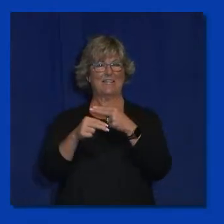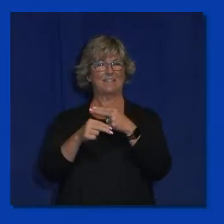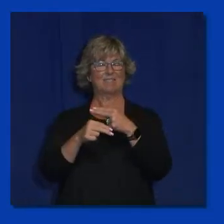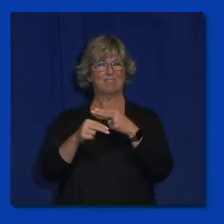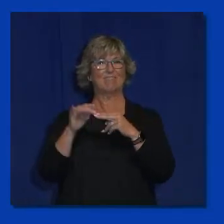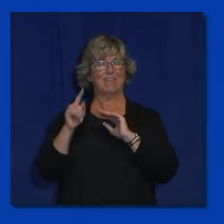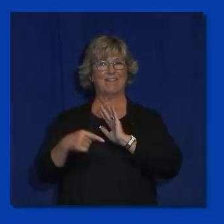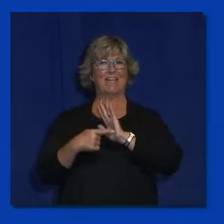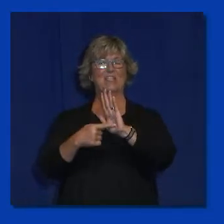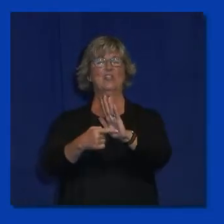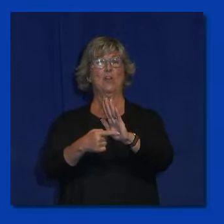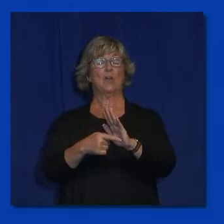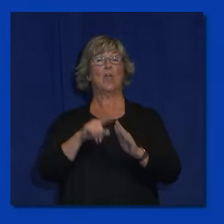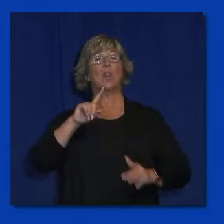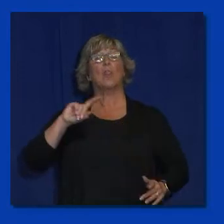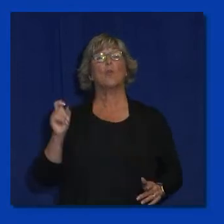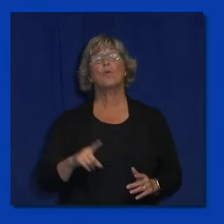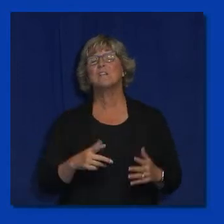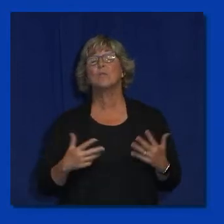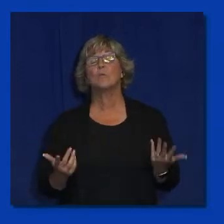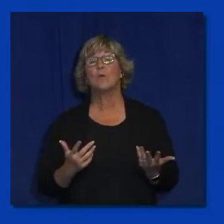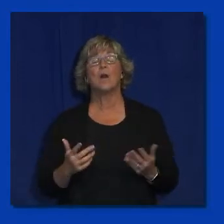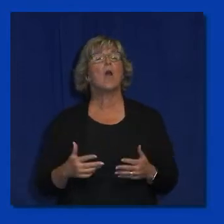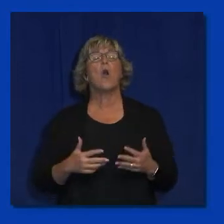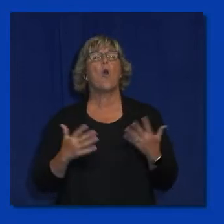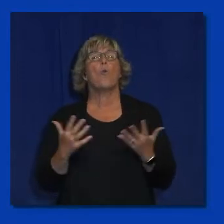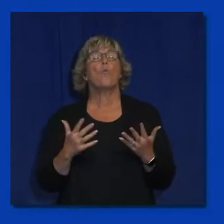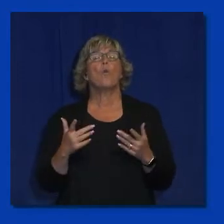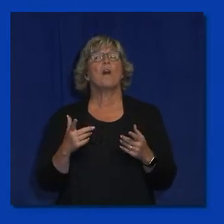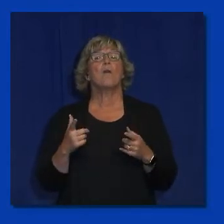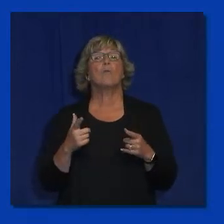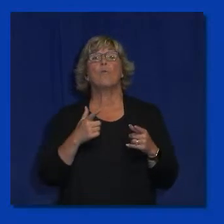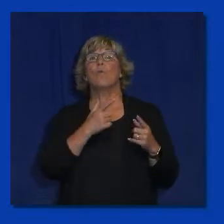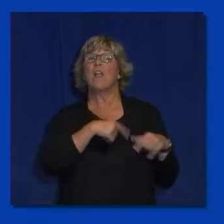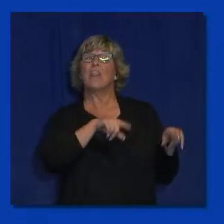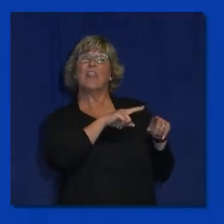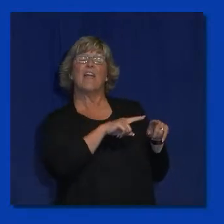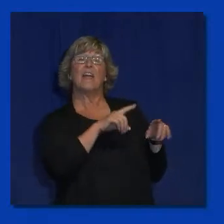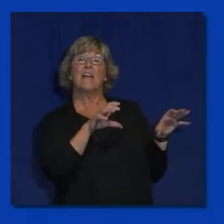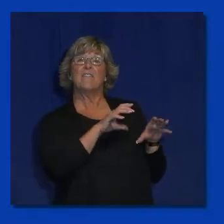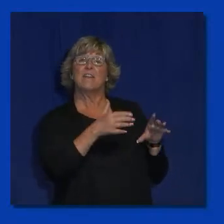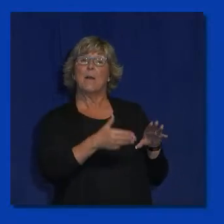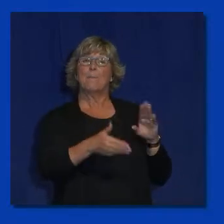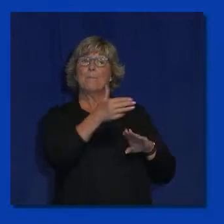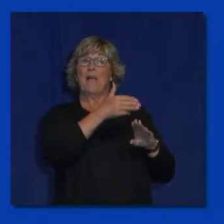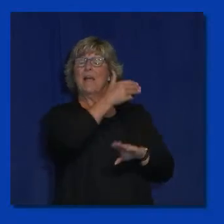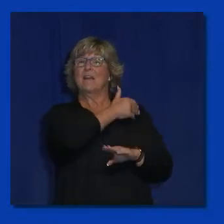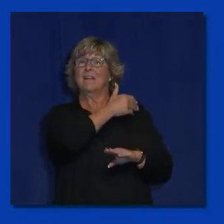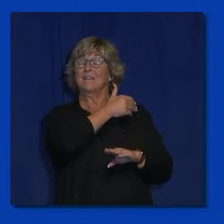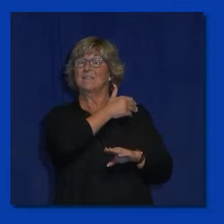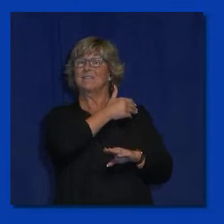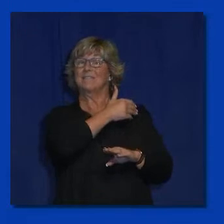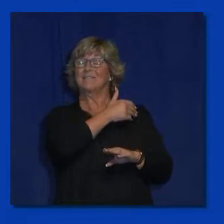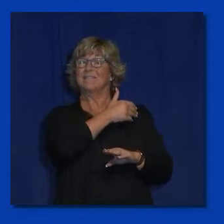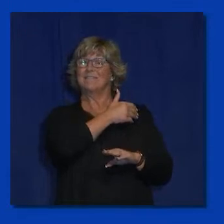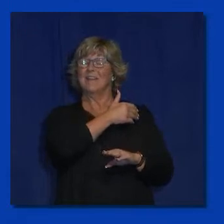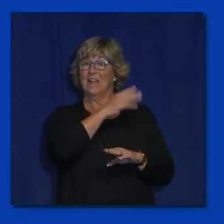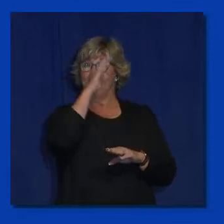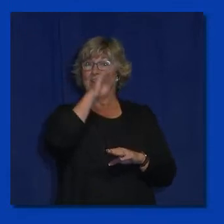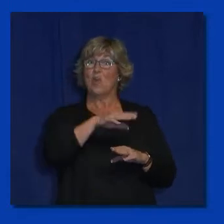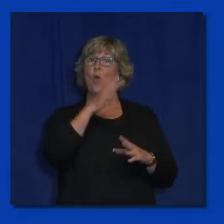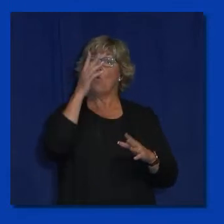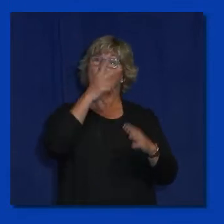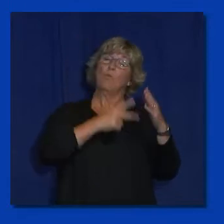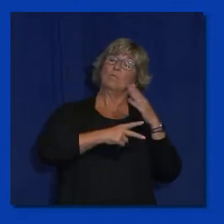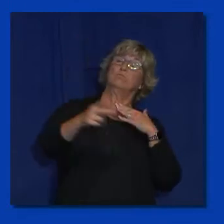that reflective mirror. The question is, what would they have done in the state of California, finance and the legislature, knowing what